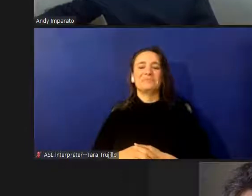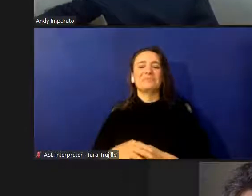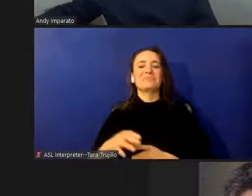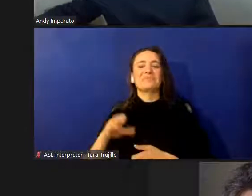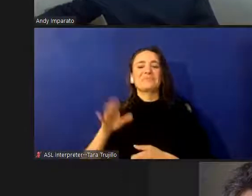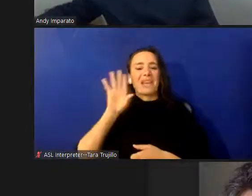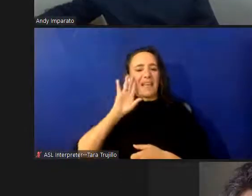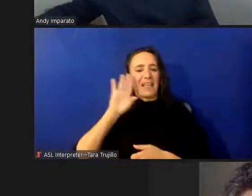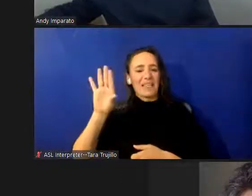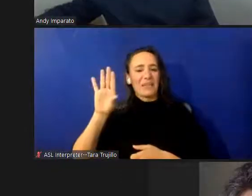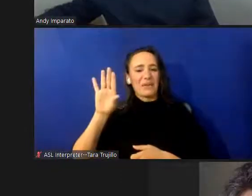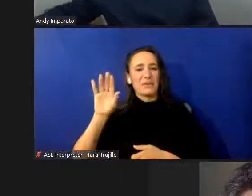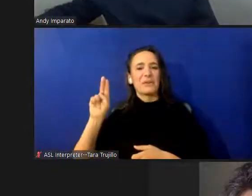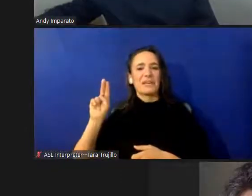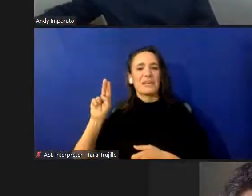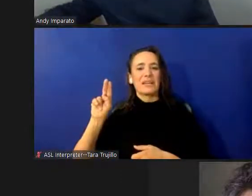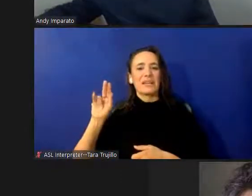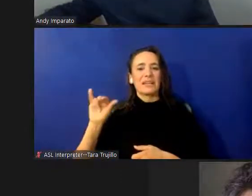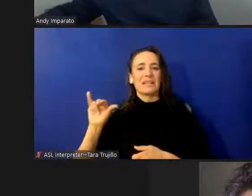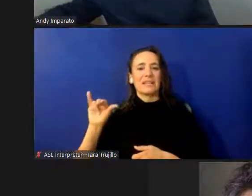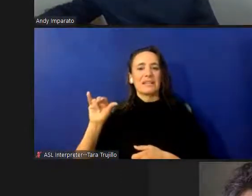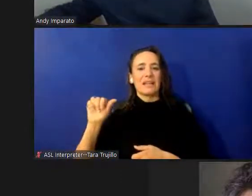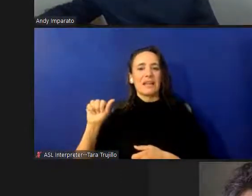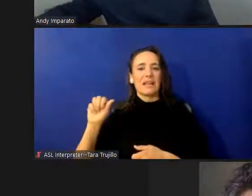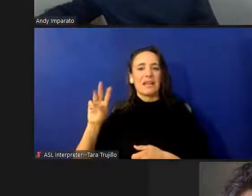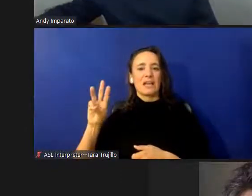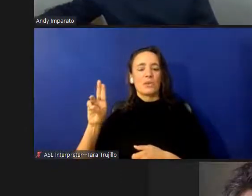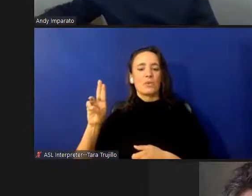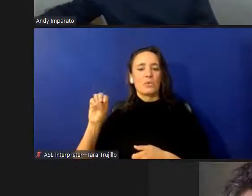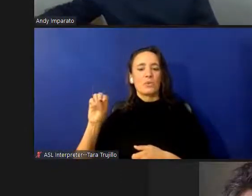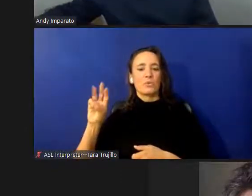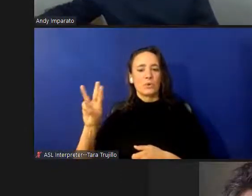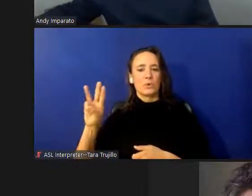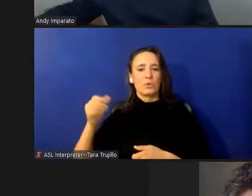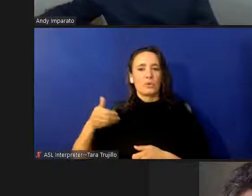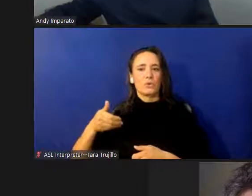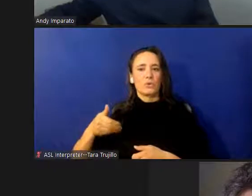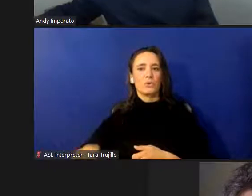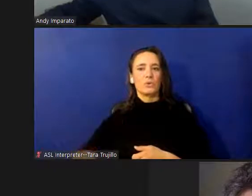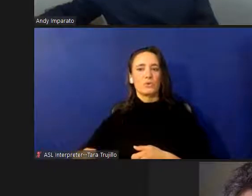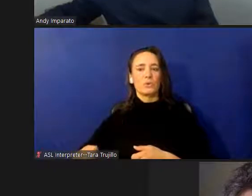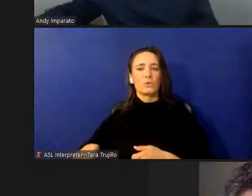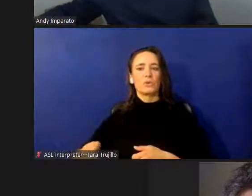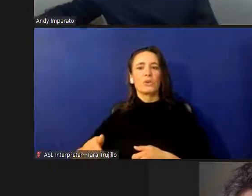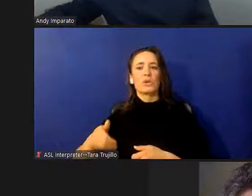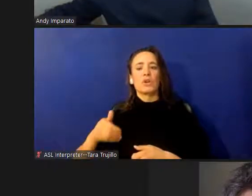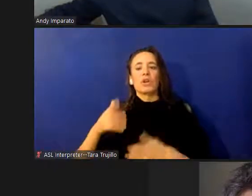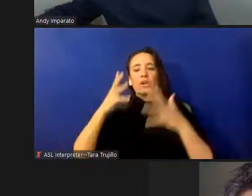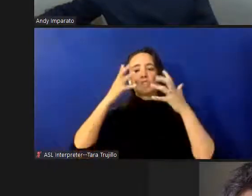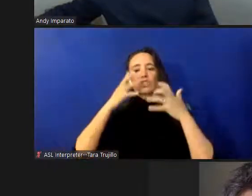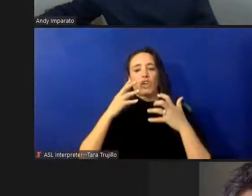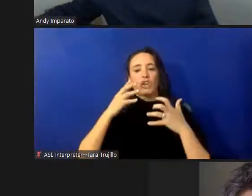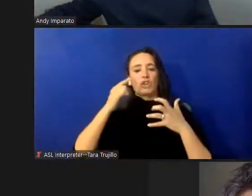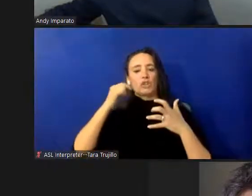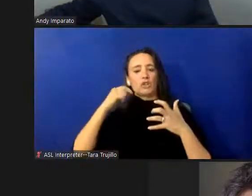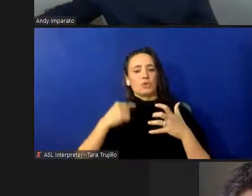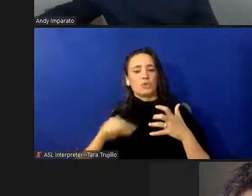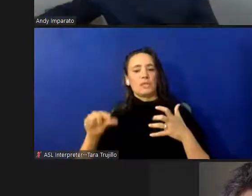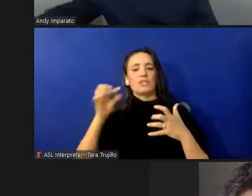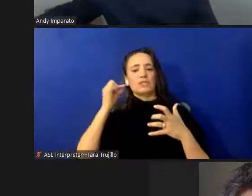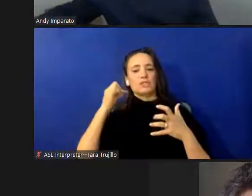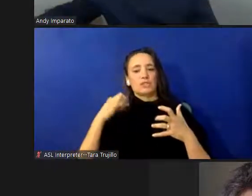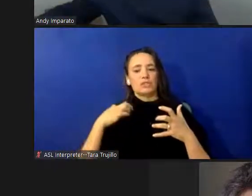Hello, I'm Nyawuow. I am wearing a dark green shirt and with